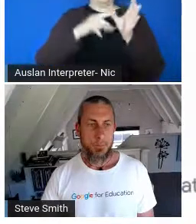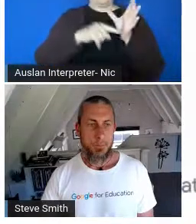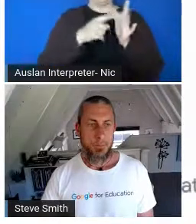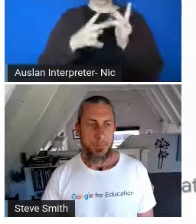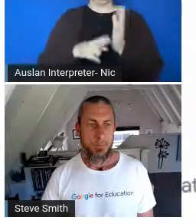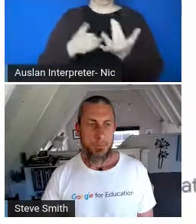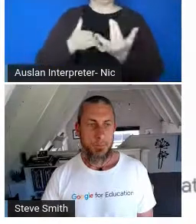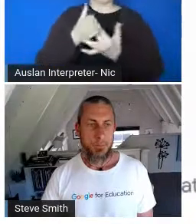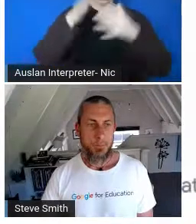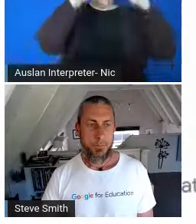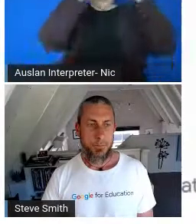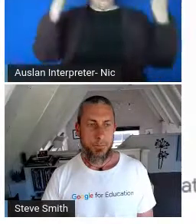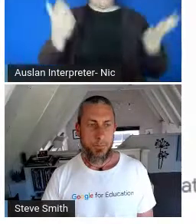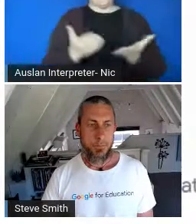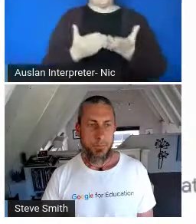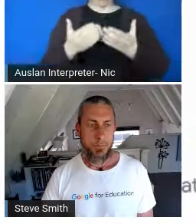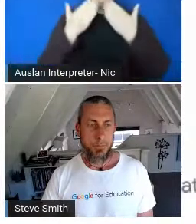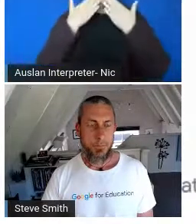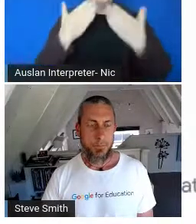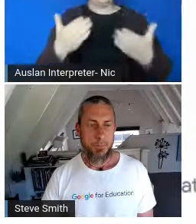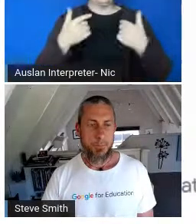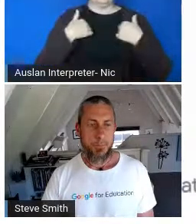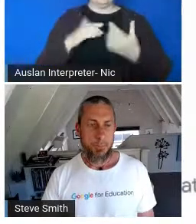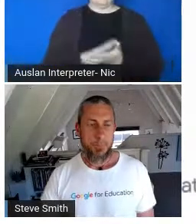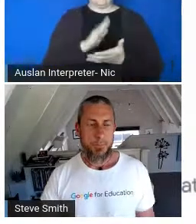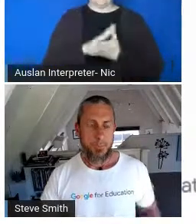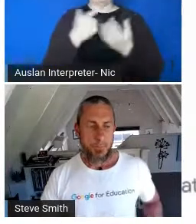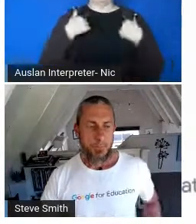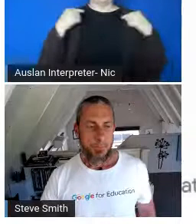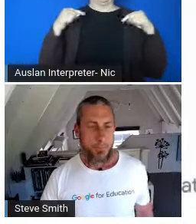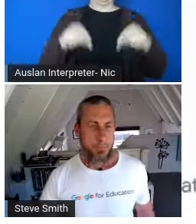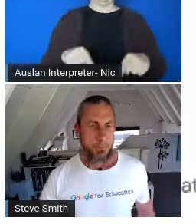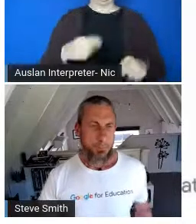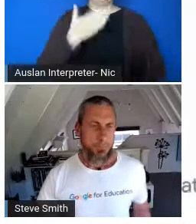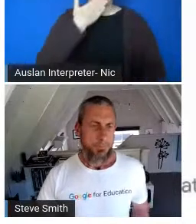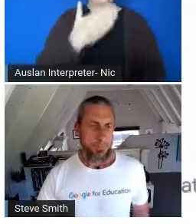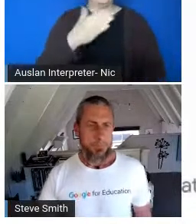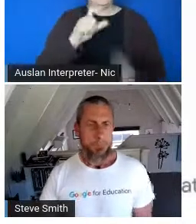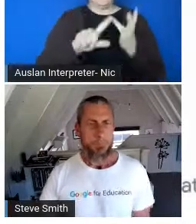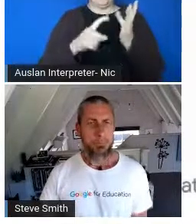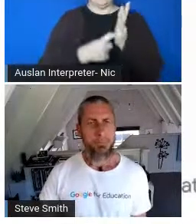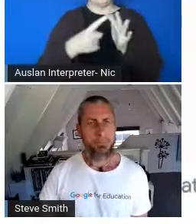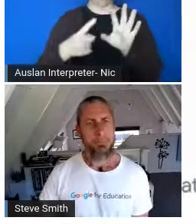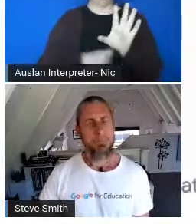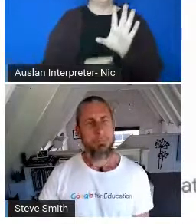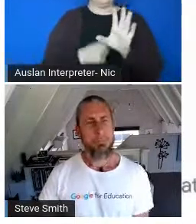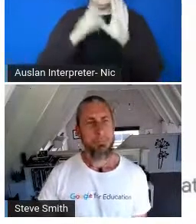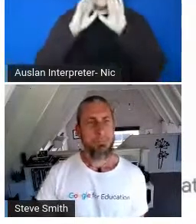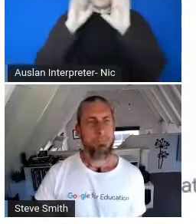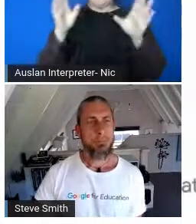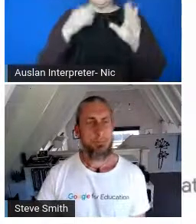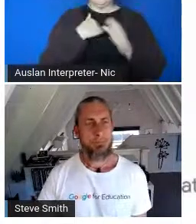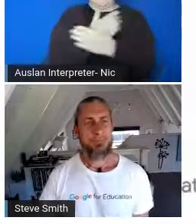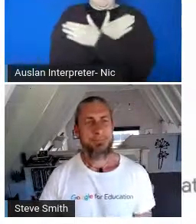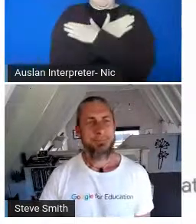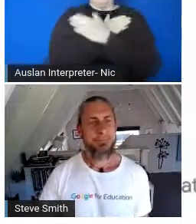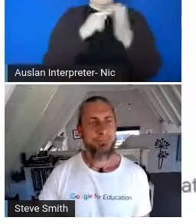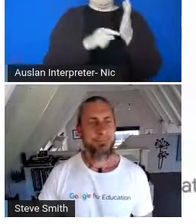I'm really, really happy to be here. Thanks so much, Corey. It's wonderful. I love tea tree, and I didn't